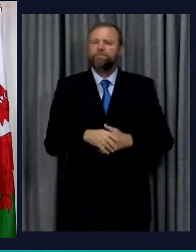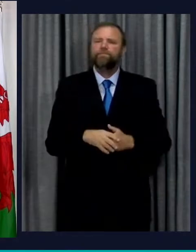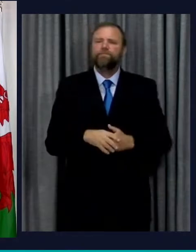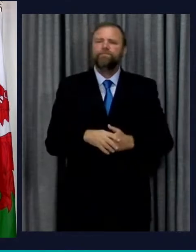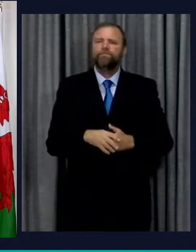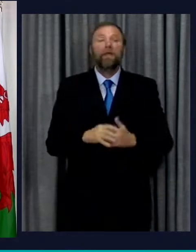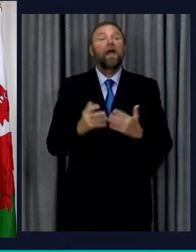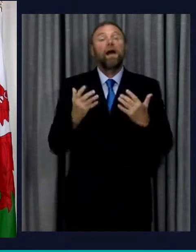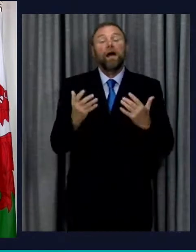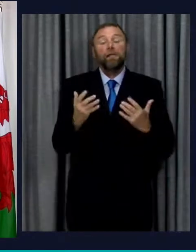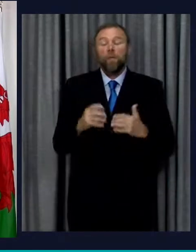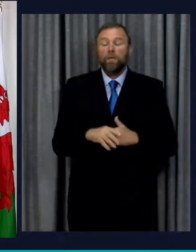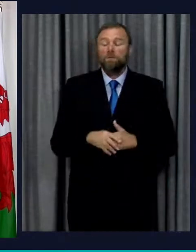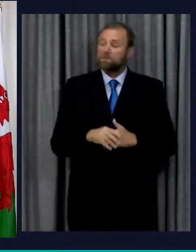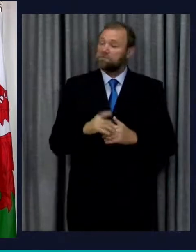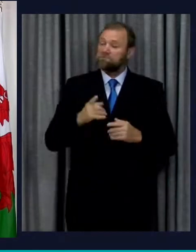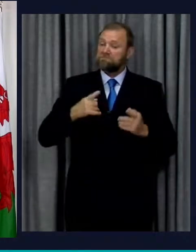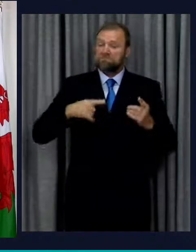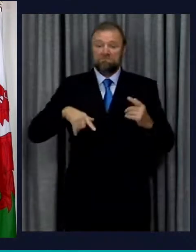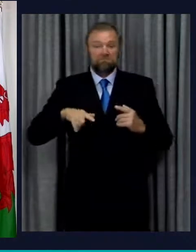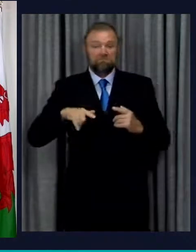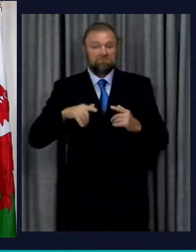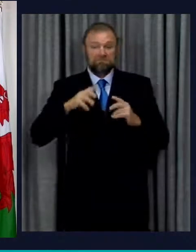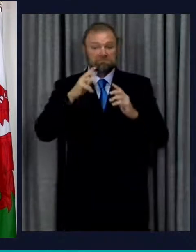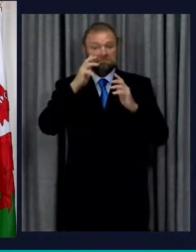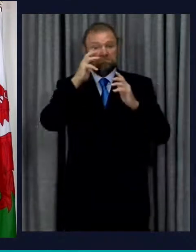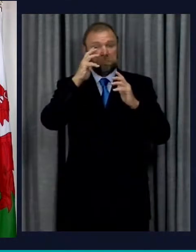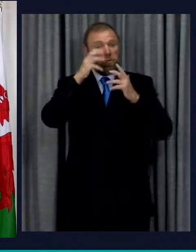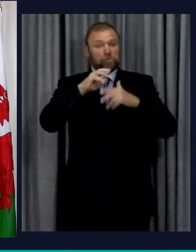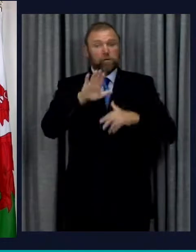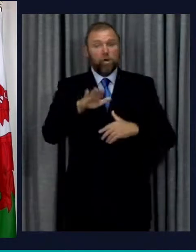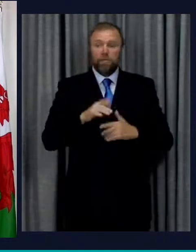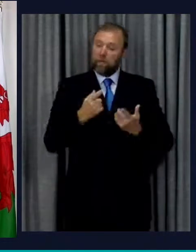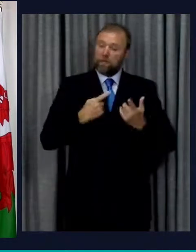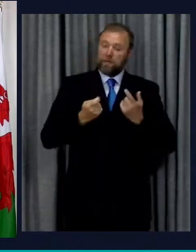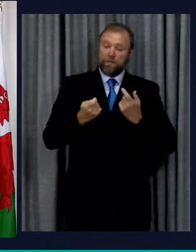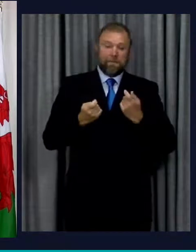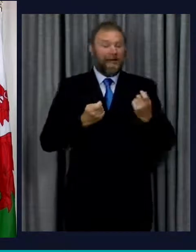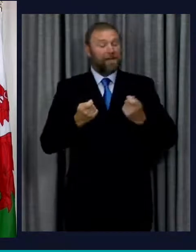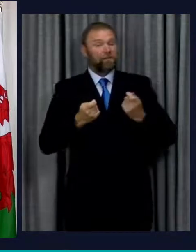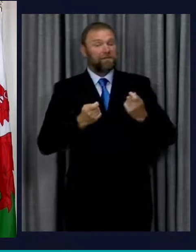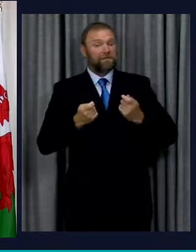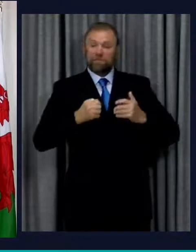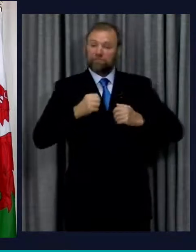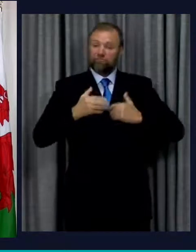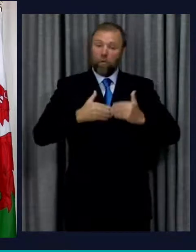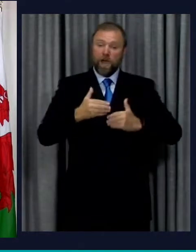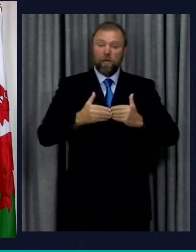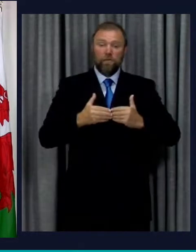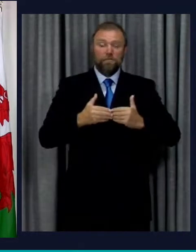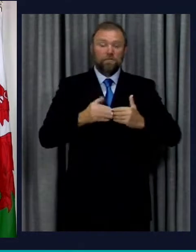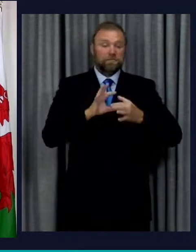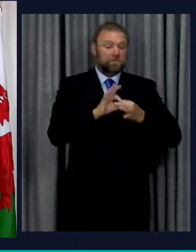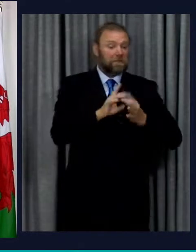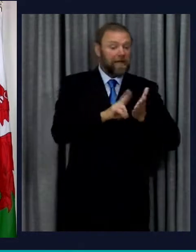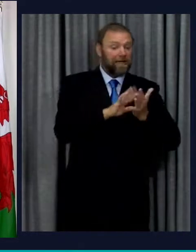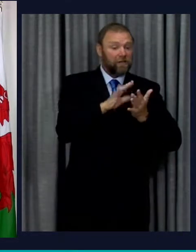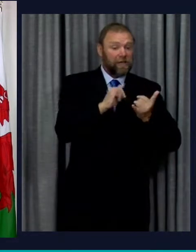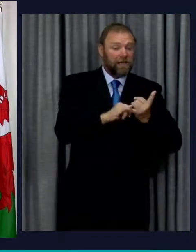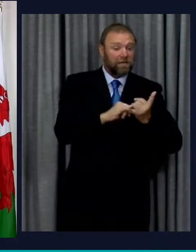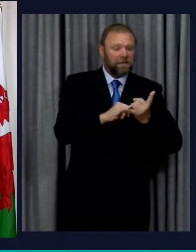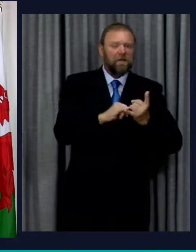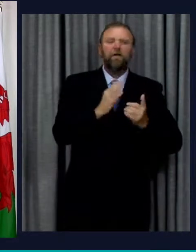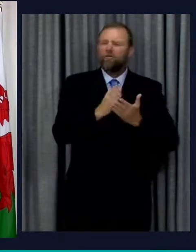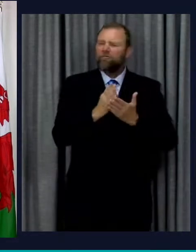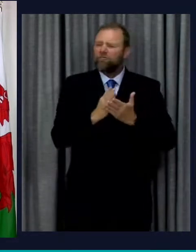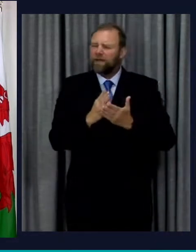time, we don't have concerns about how we're trying to manage the rollout with the NHS. It's really about making sure that the public respond to